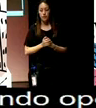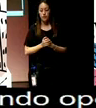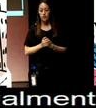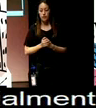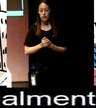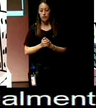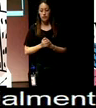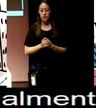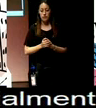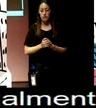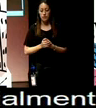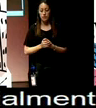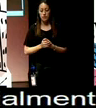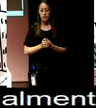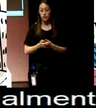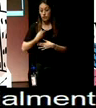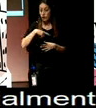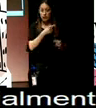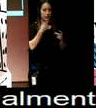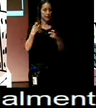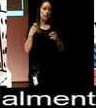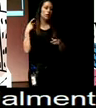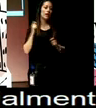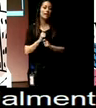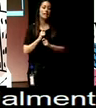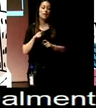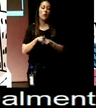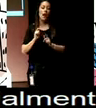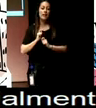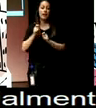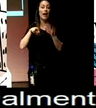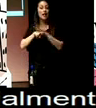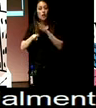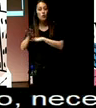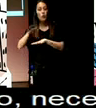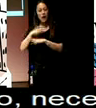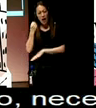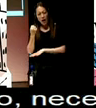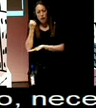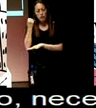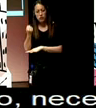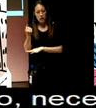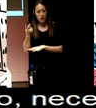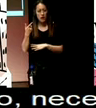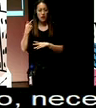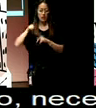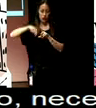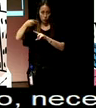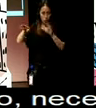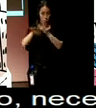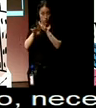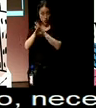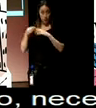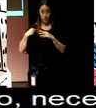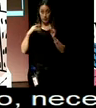provide some tool that would sustain and support the whole social tourism industry, because we know that